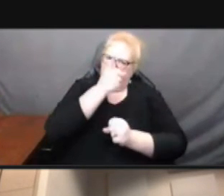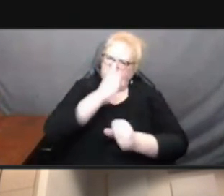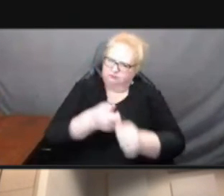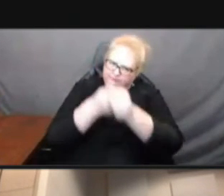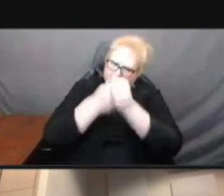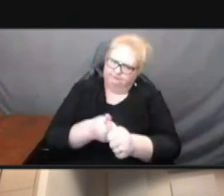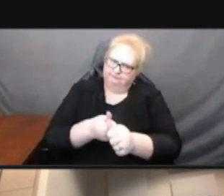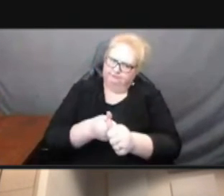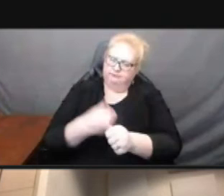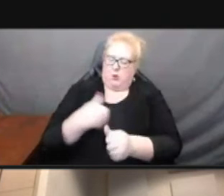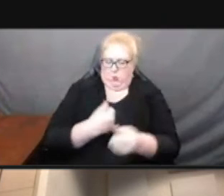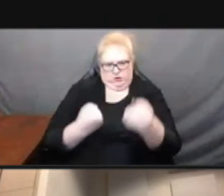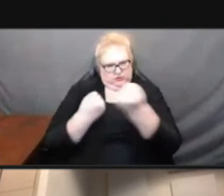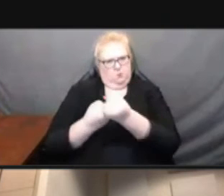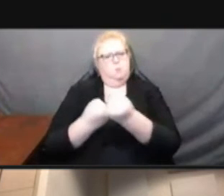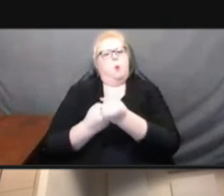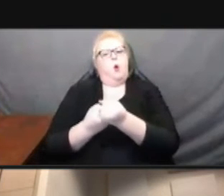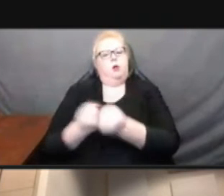Thank you, Pastor Edwards.